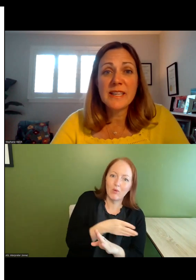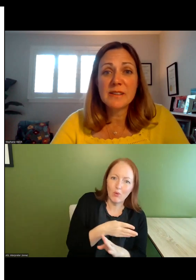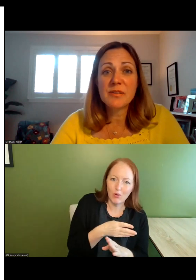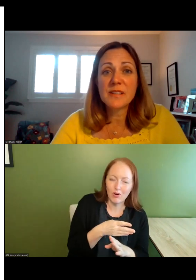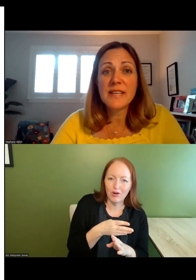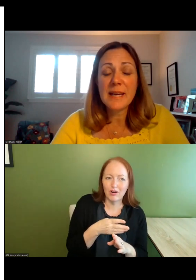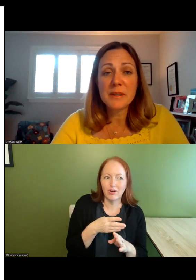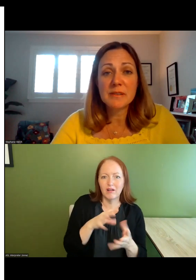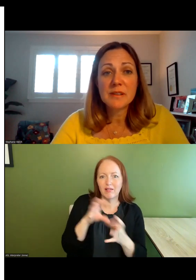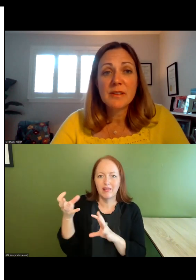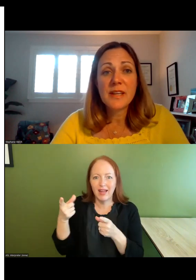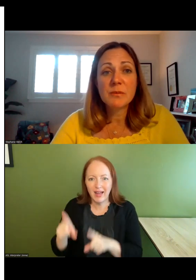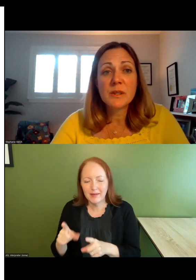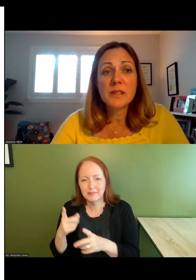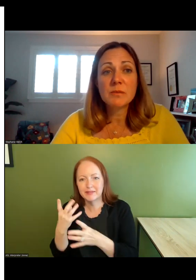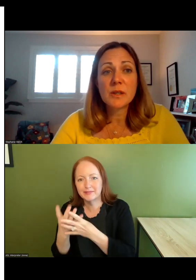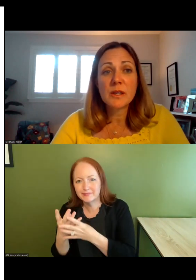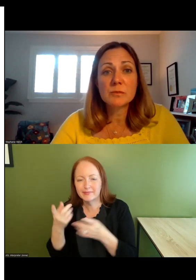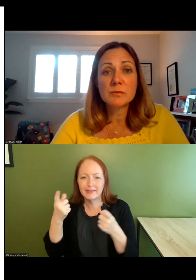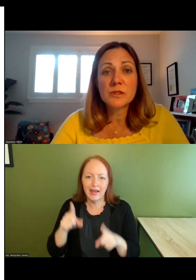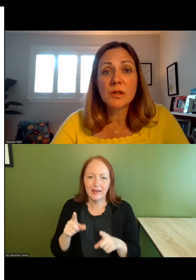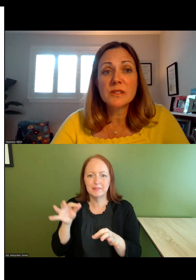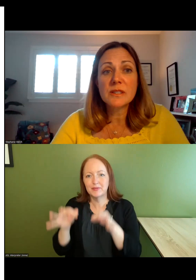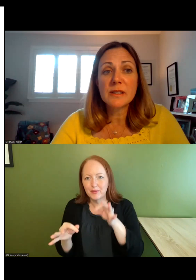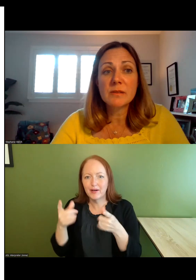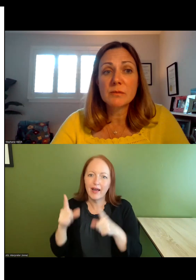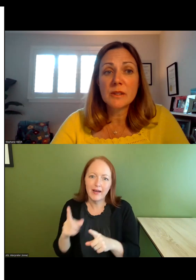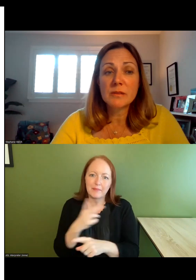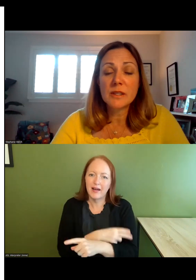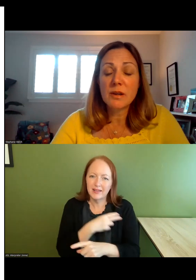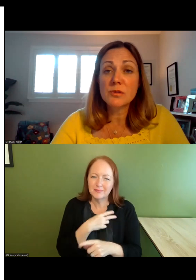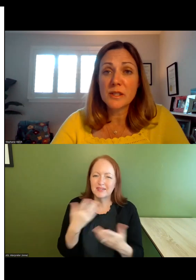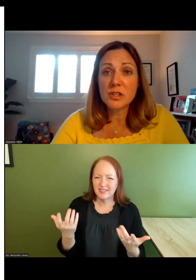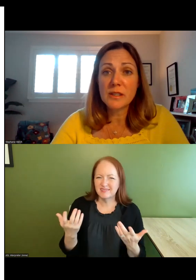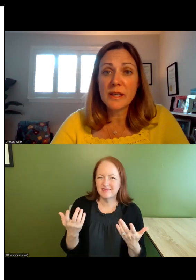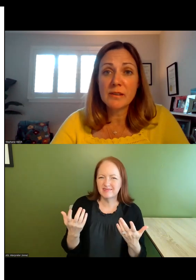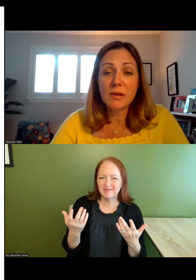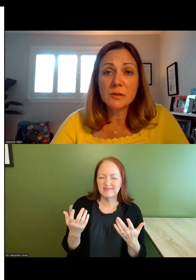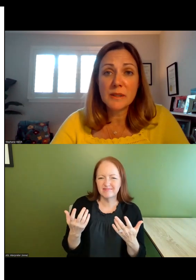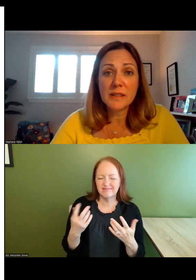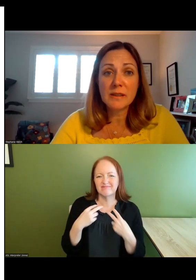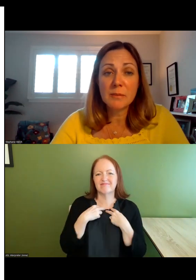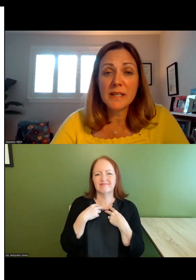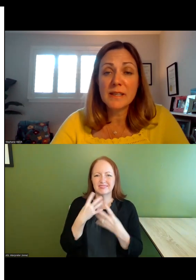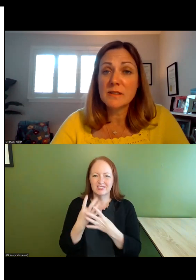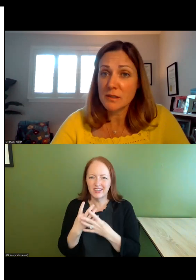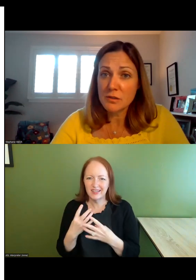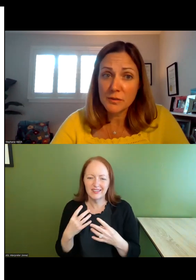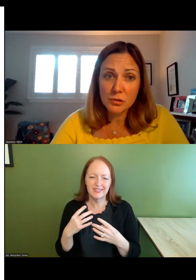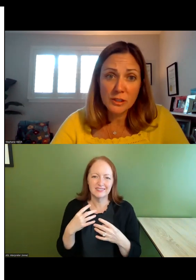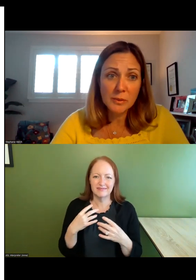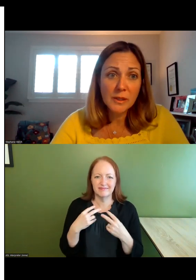these negative things happen that really result in incarceration and ultimately, in many